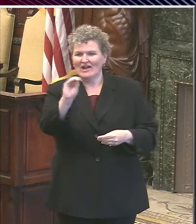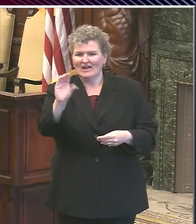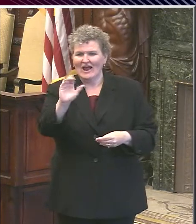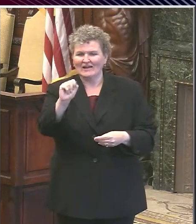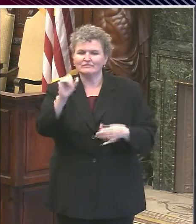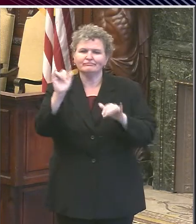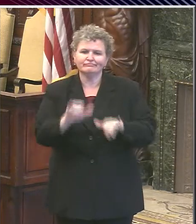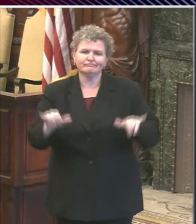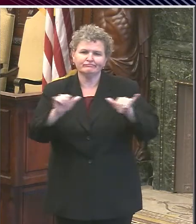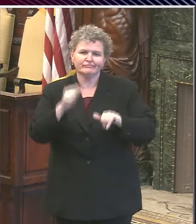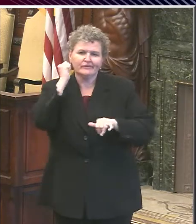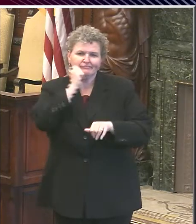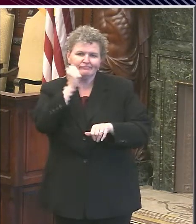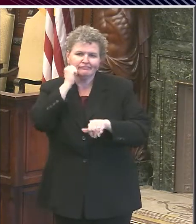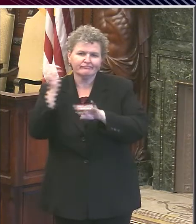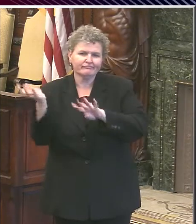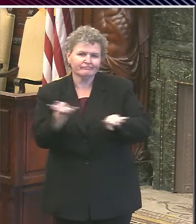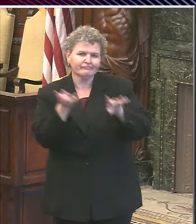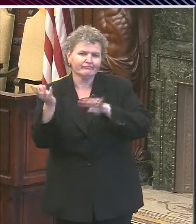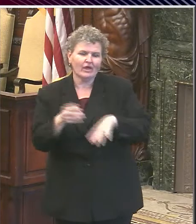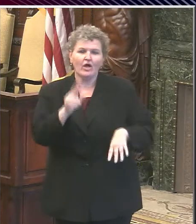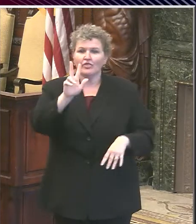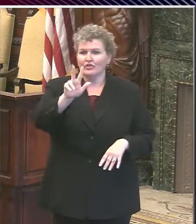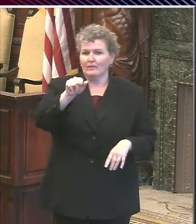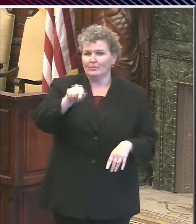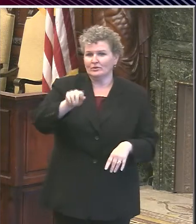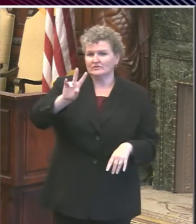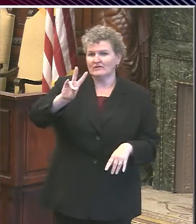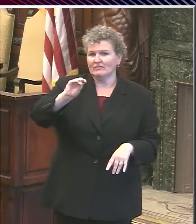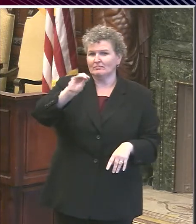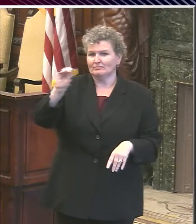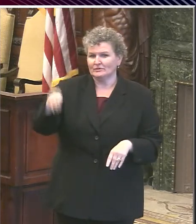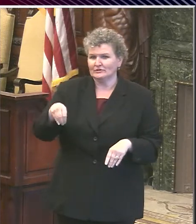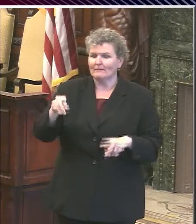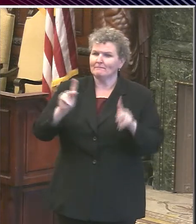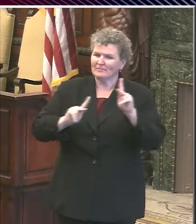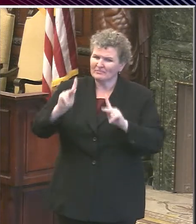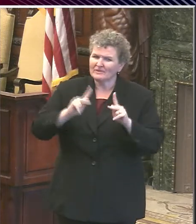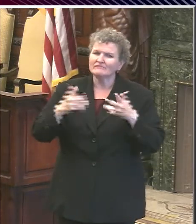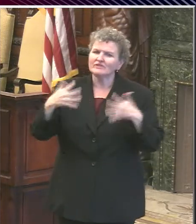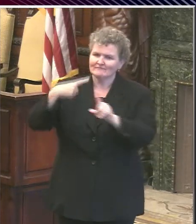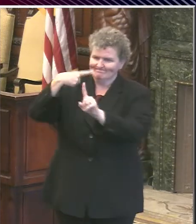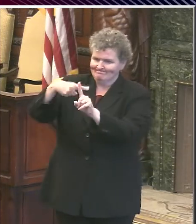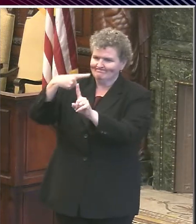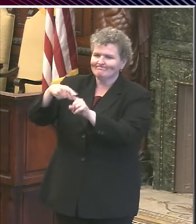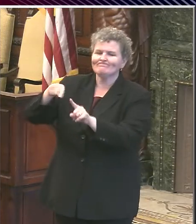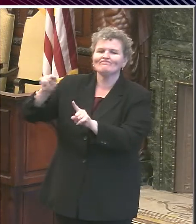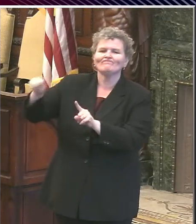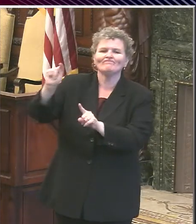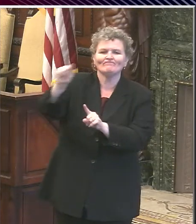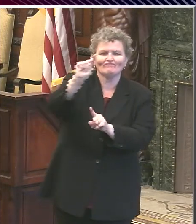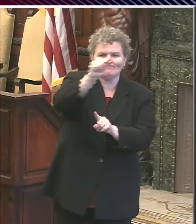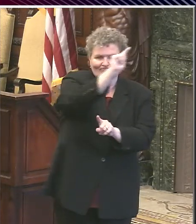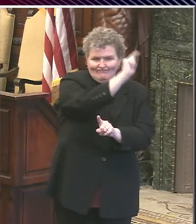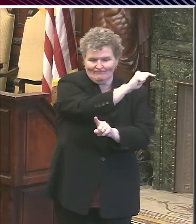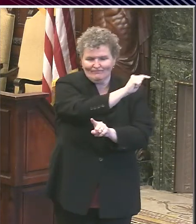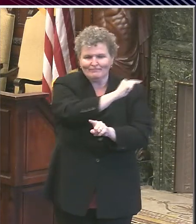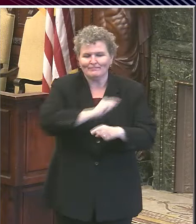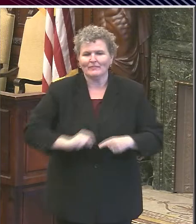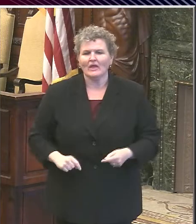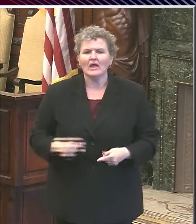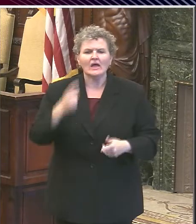averaged 3.7% of the people tested being positive. That 3.7% is up slightly from the week